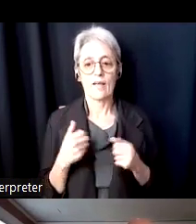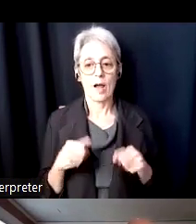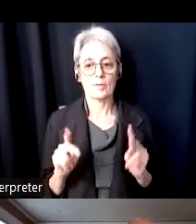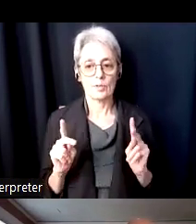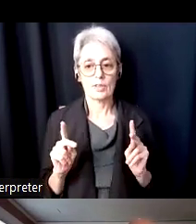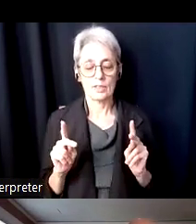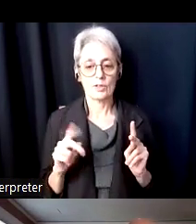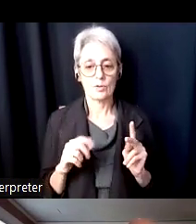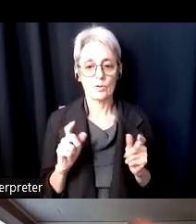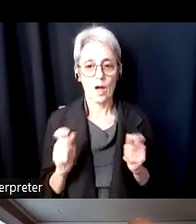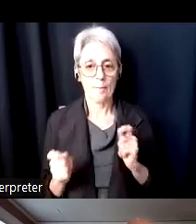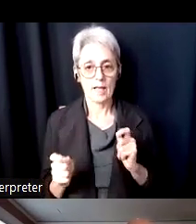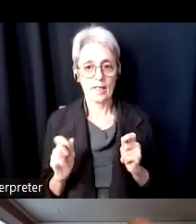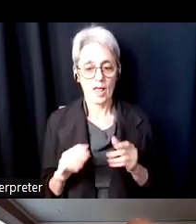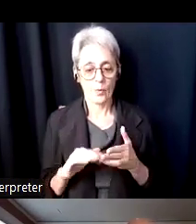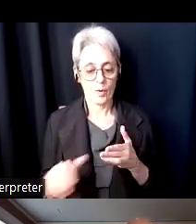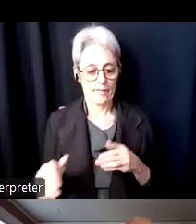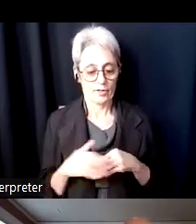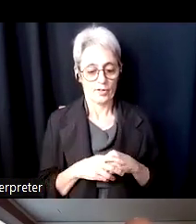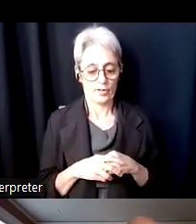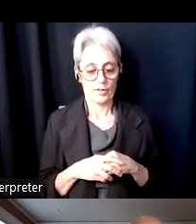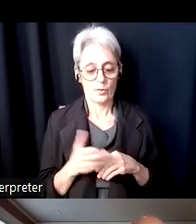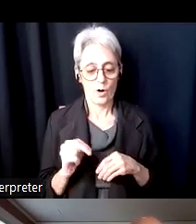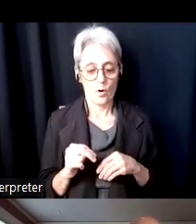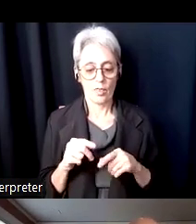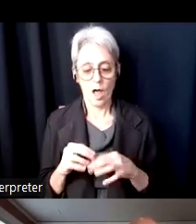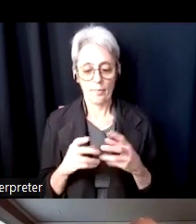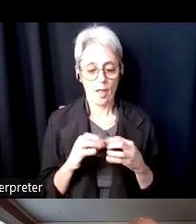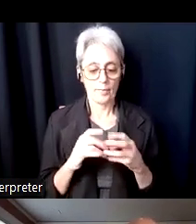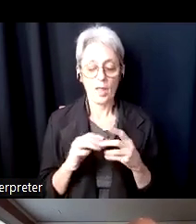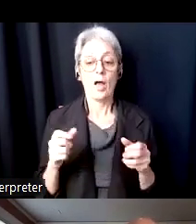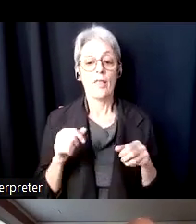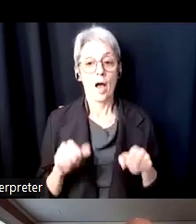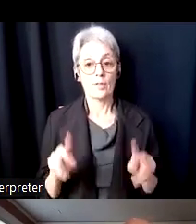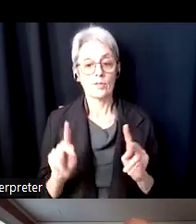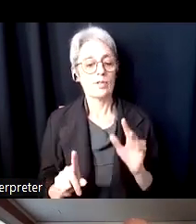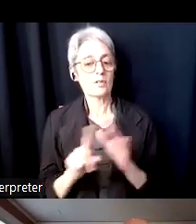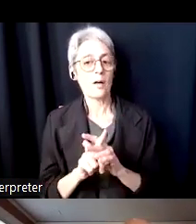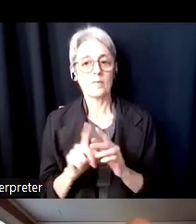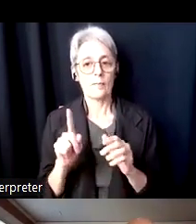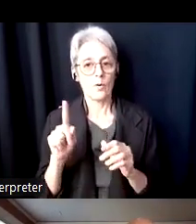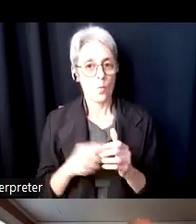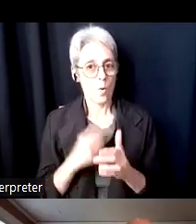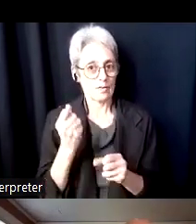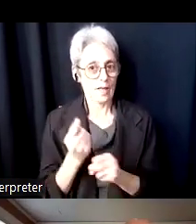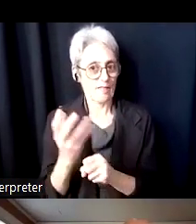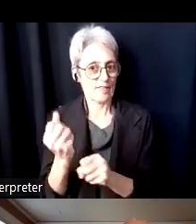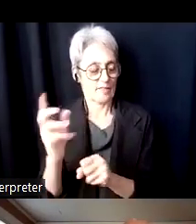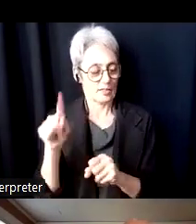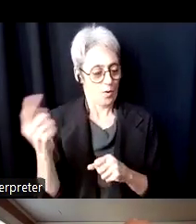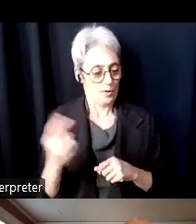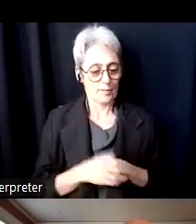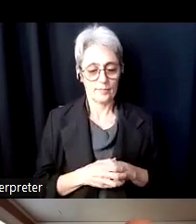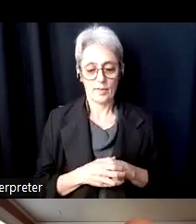updates to the waiver as we're only allowed, as this opportunity only comes around every 5 years. Our current waiver runs through the end of this year,